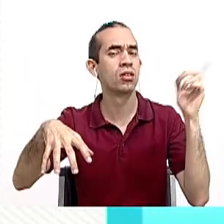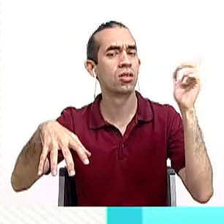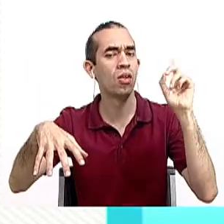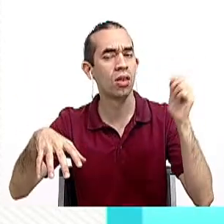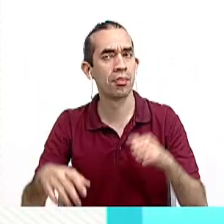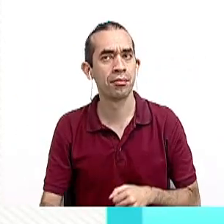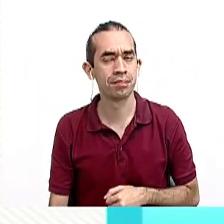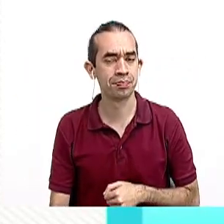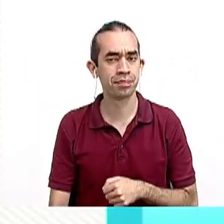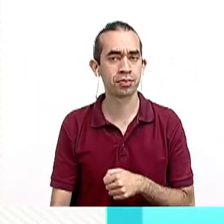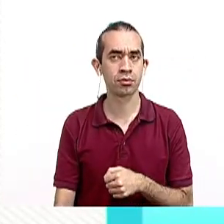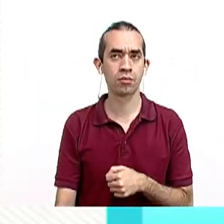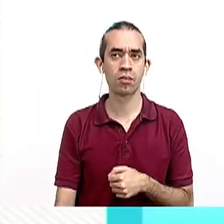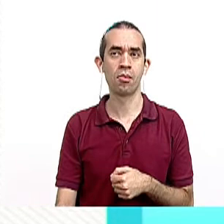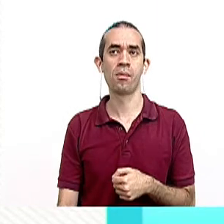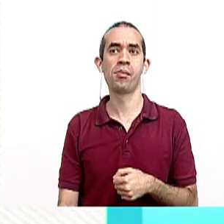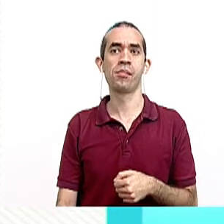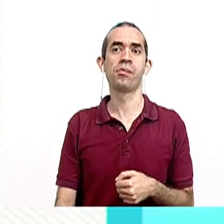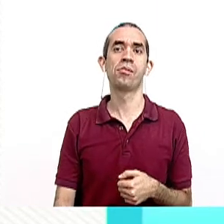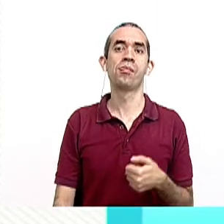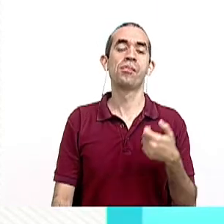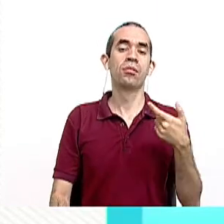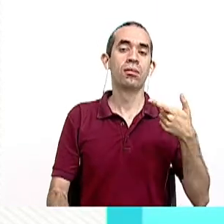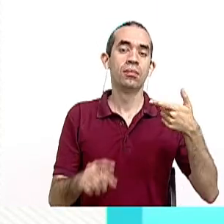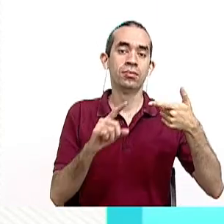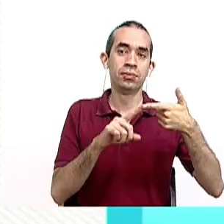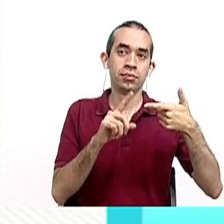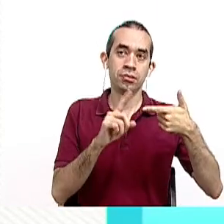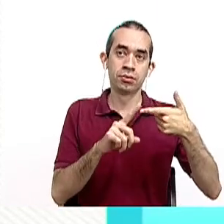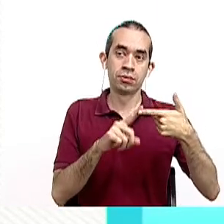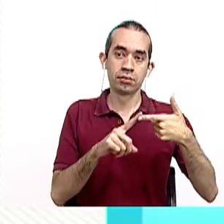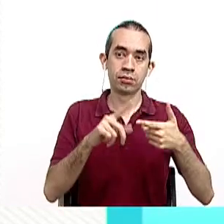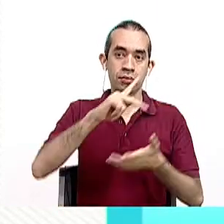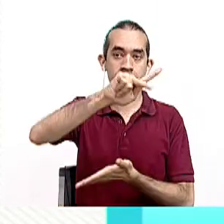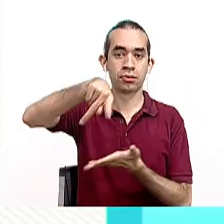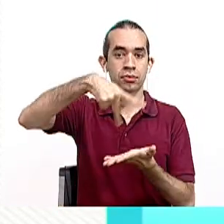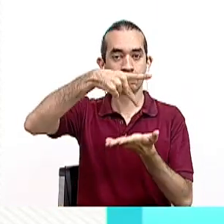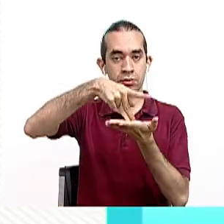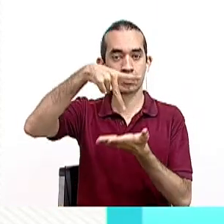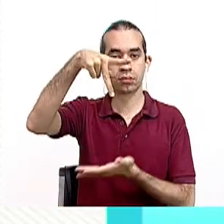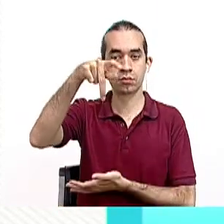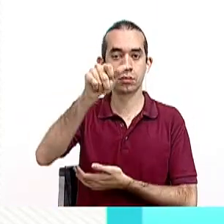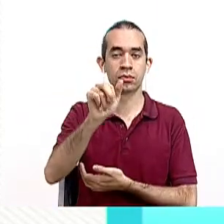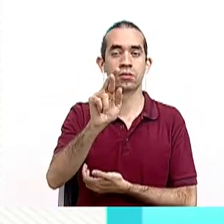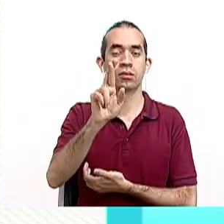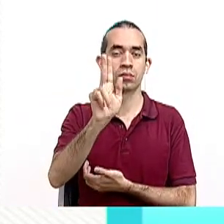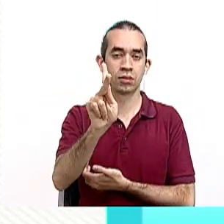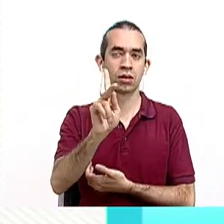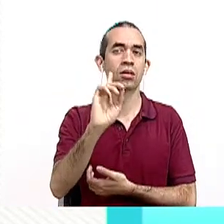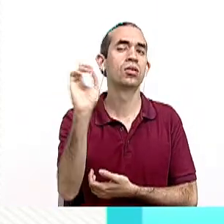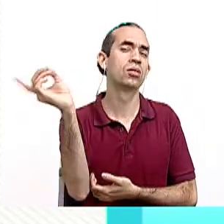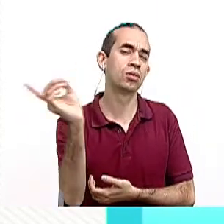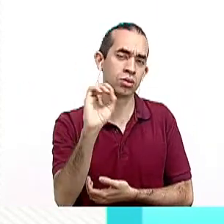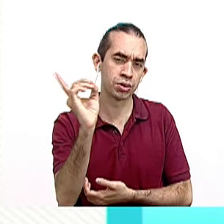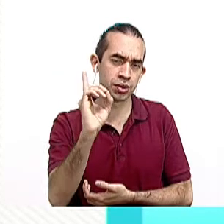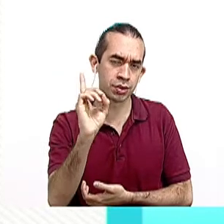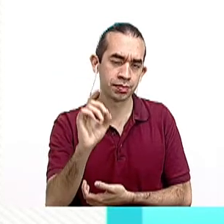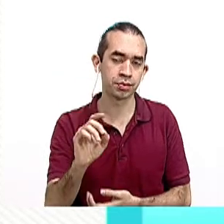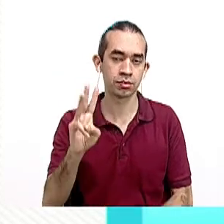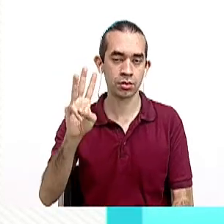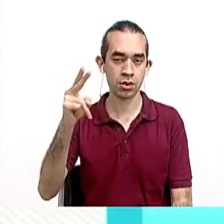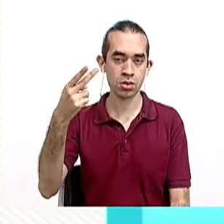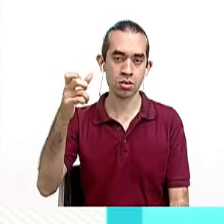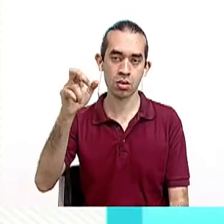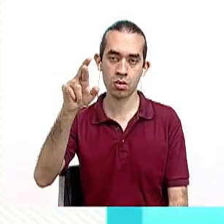office? Now we have, where is the park? Okay, where is